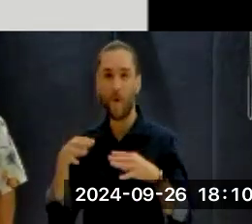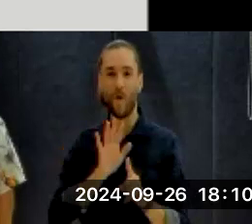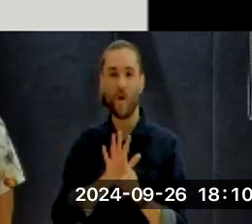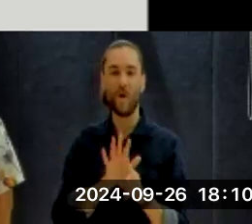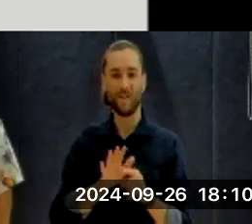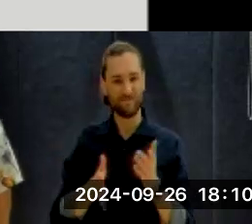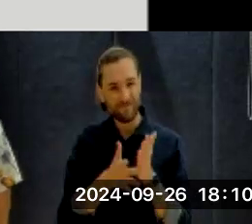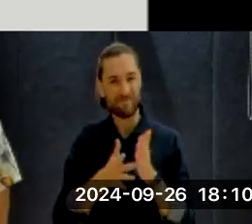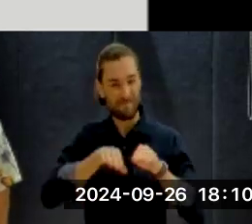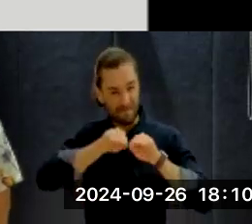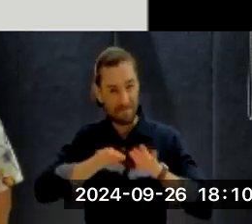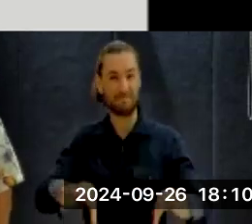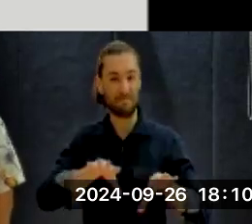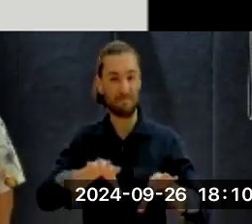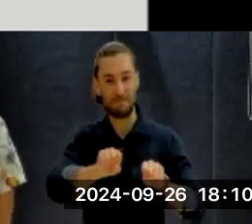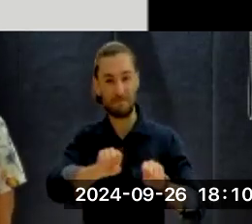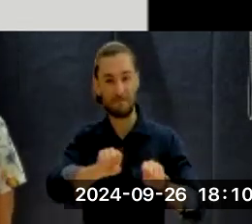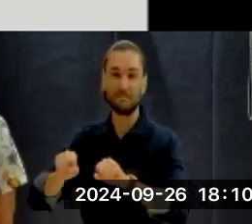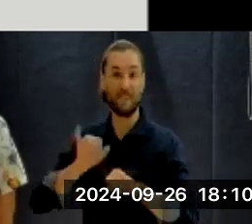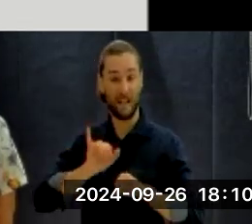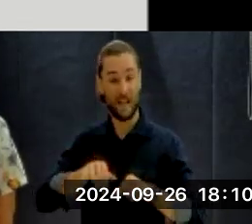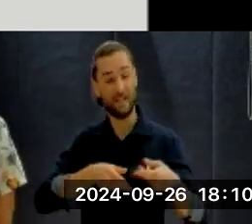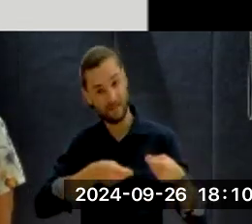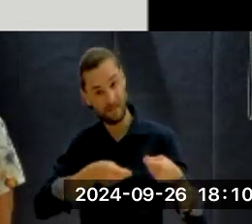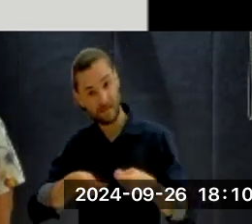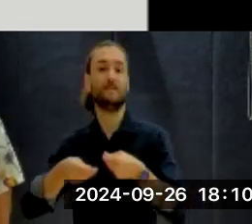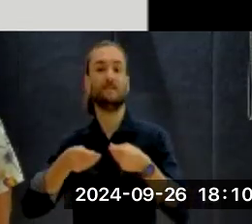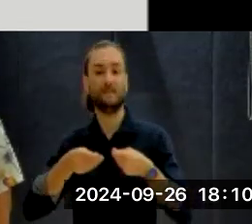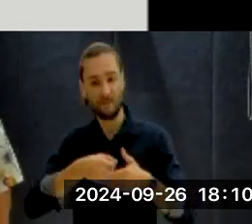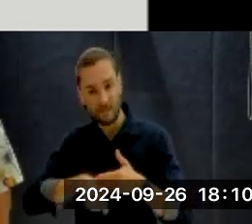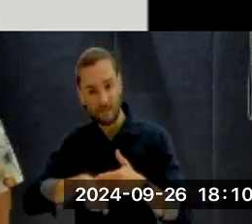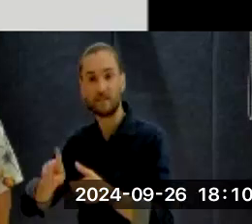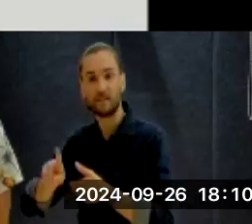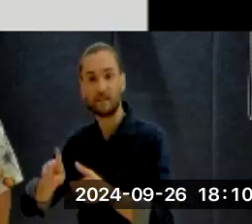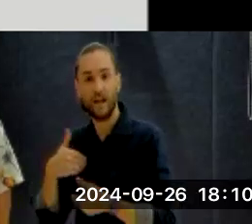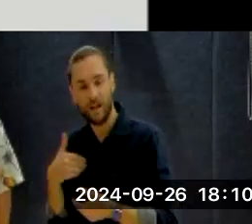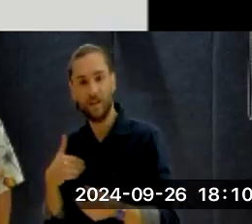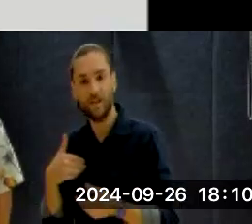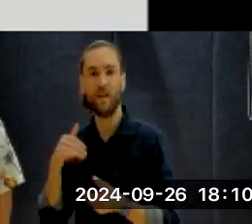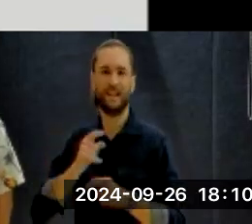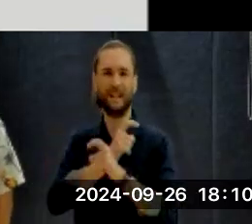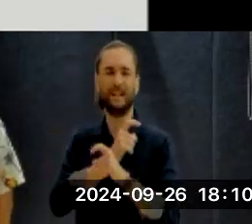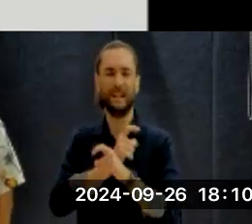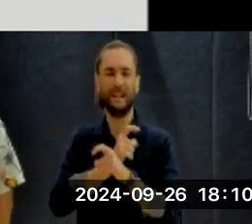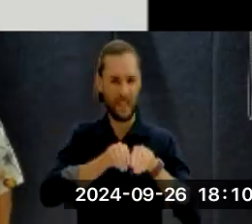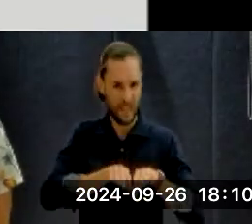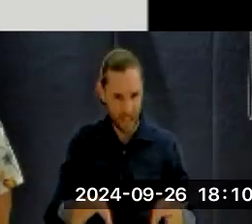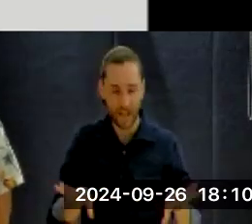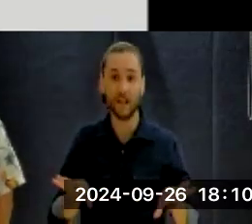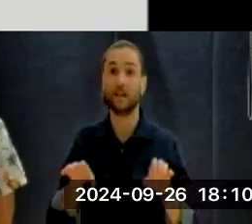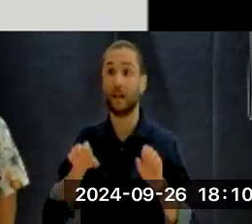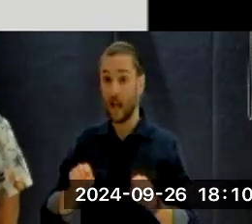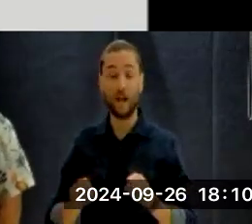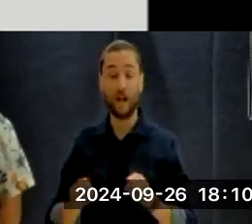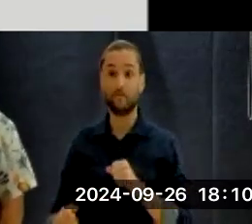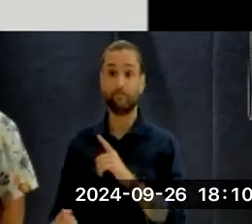legacies of that as well. So we all carry in our bodies and our minds these toxic burdens of the past, whether it's our culture, whether